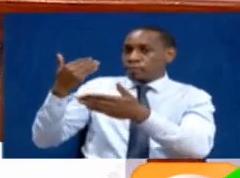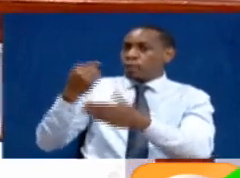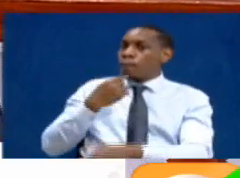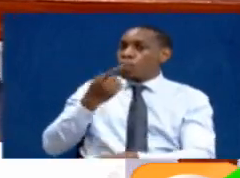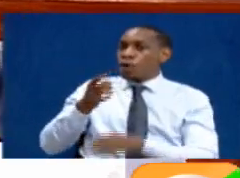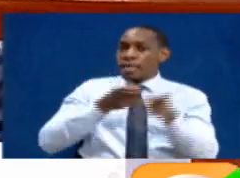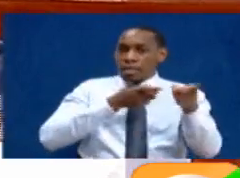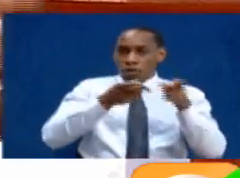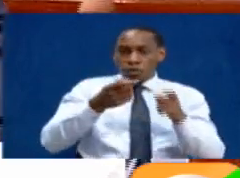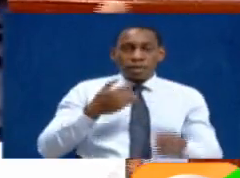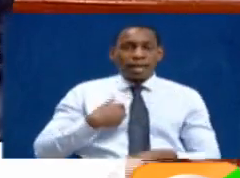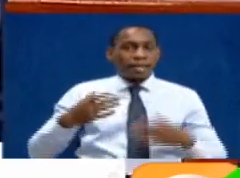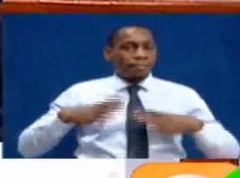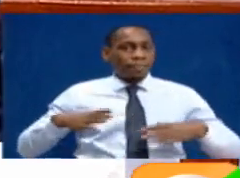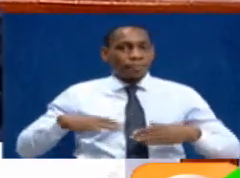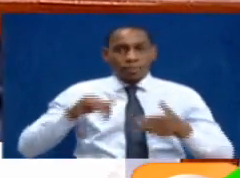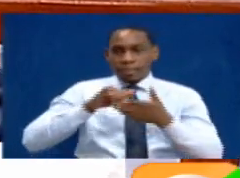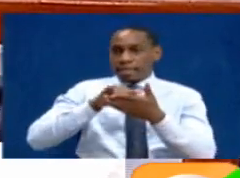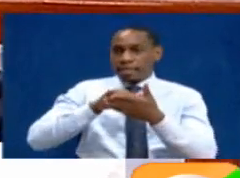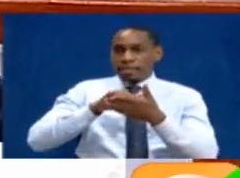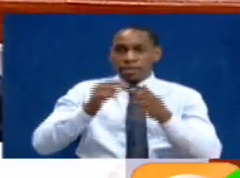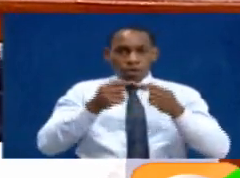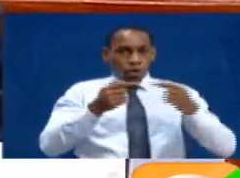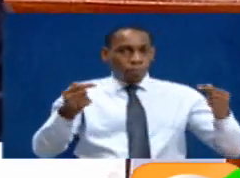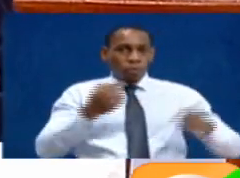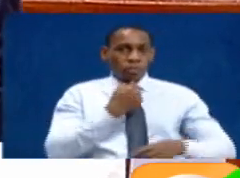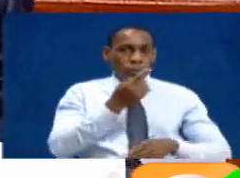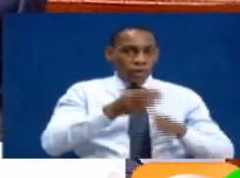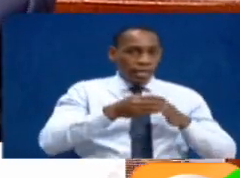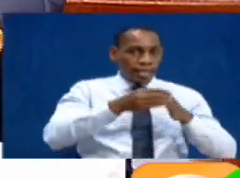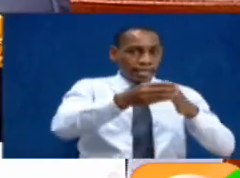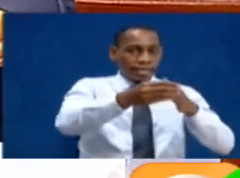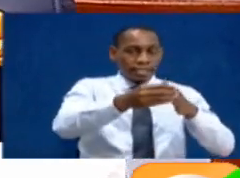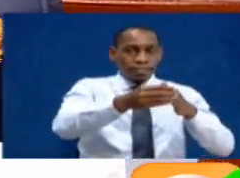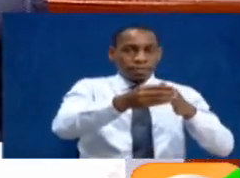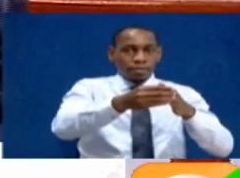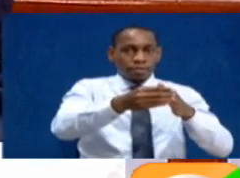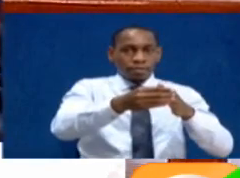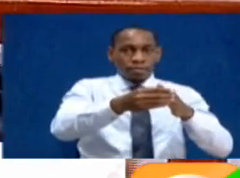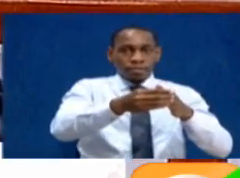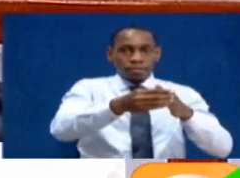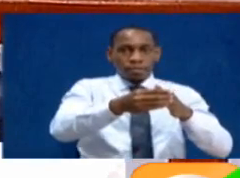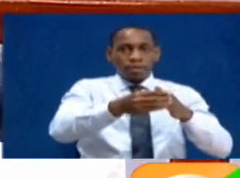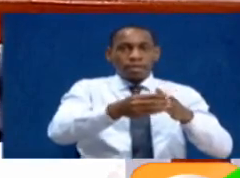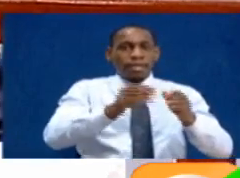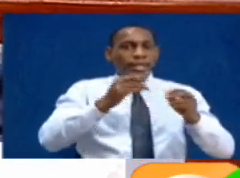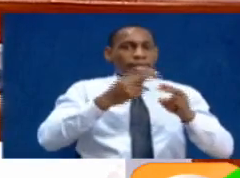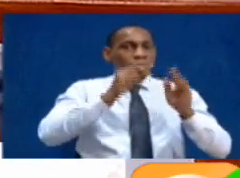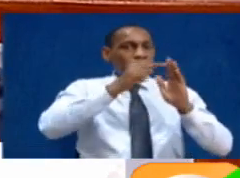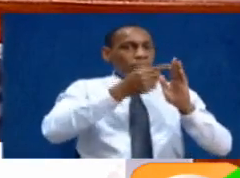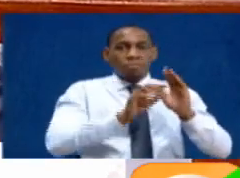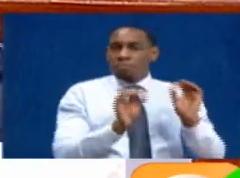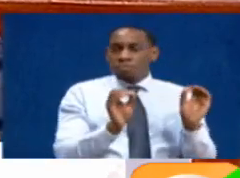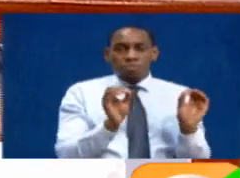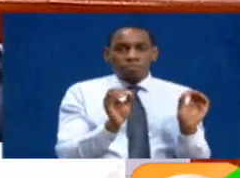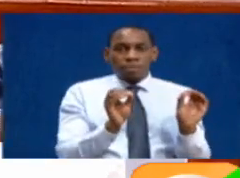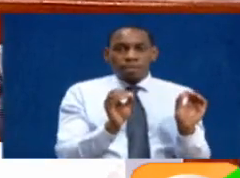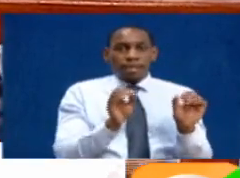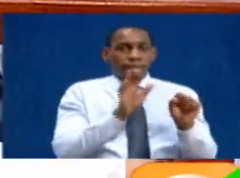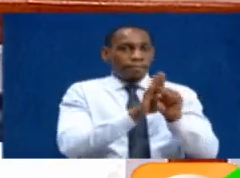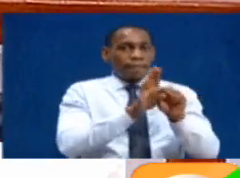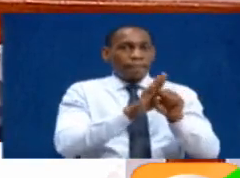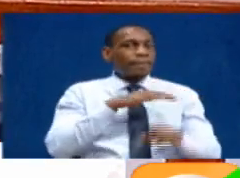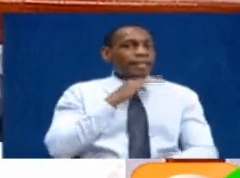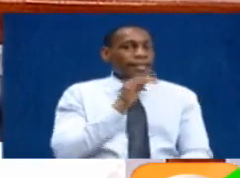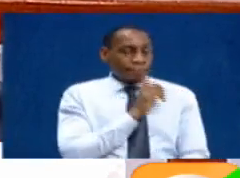there, we had people who are opposed to his leadership. At that particular time, I don't want to mention them because I knew them very well. Most of them